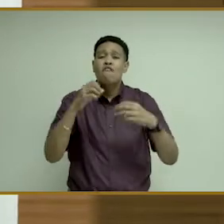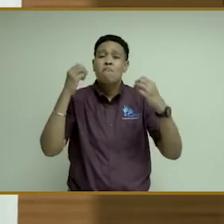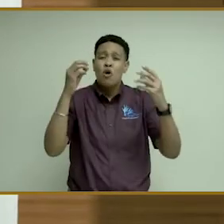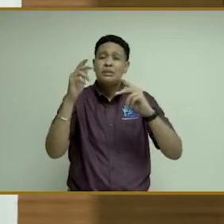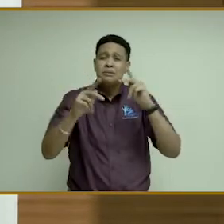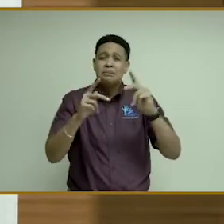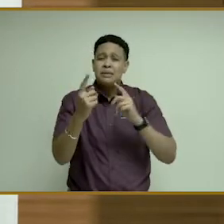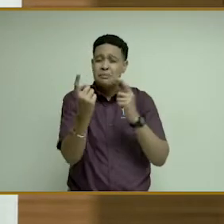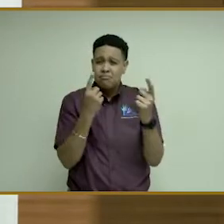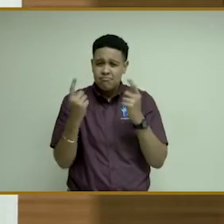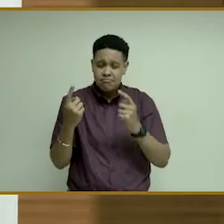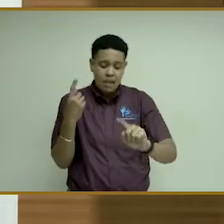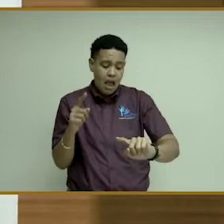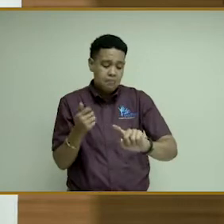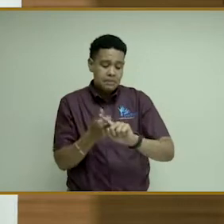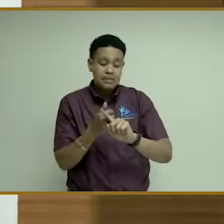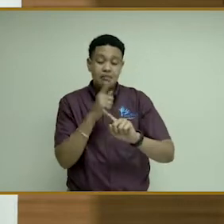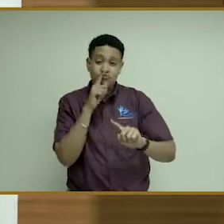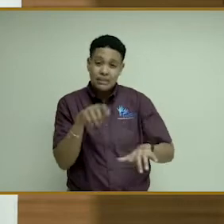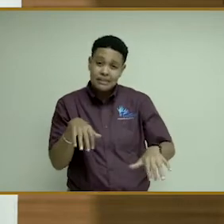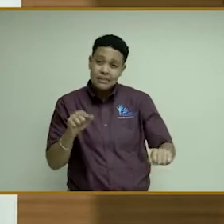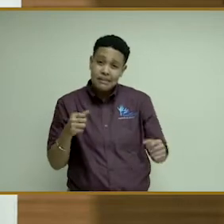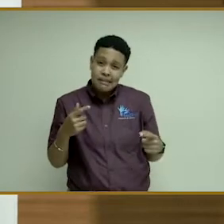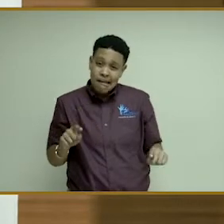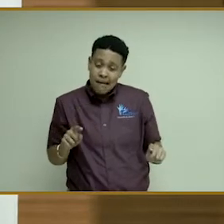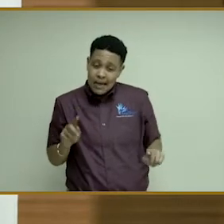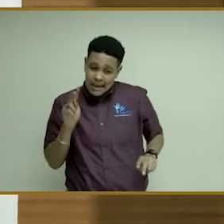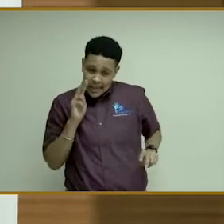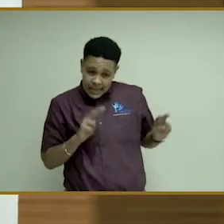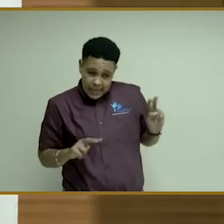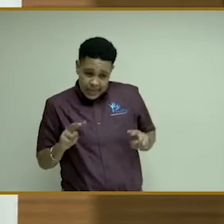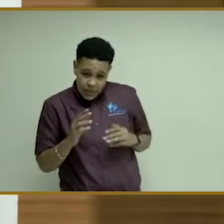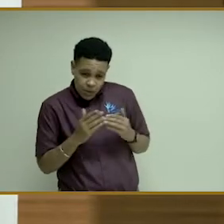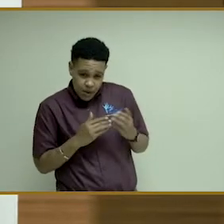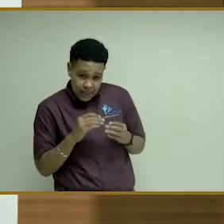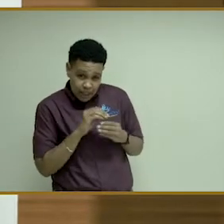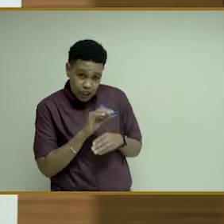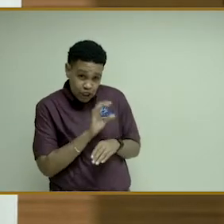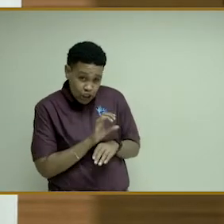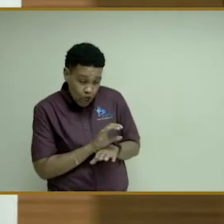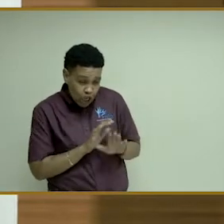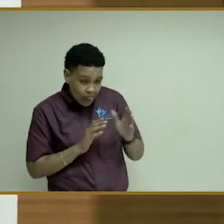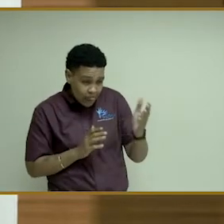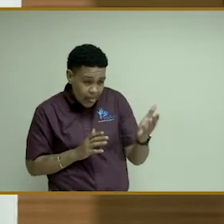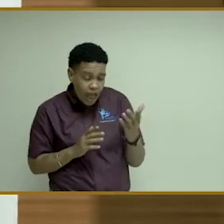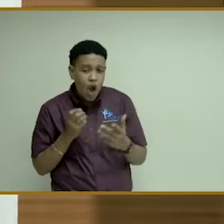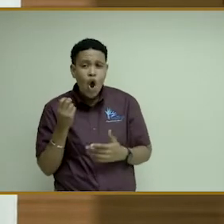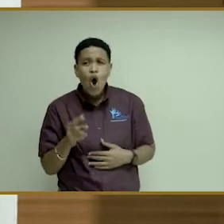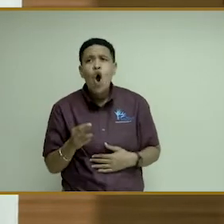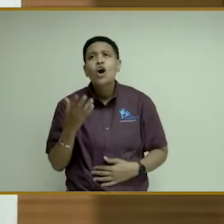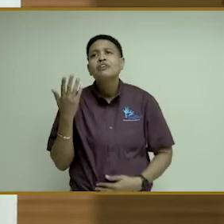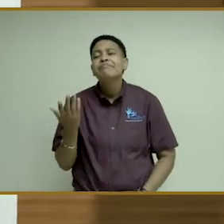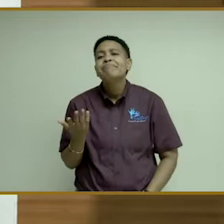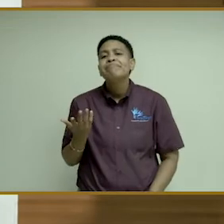persons is to take place, whether it's in the church or at a